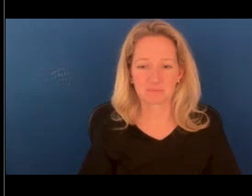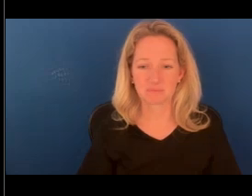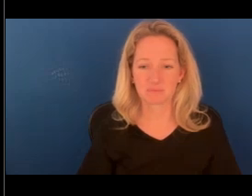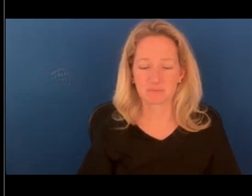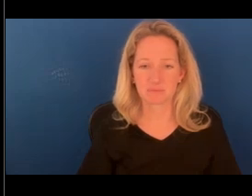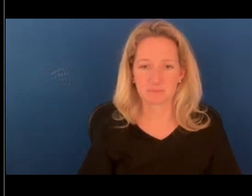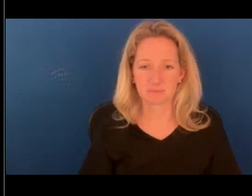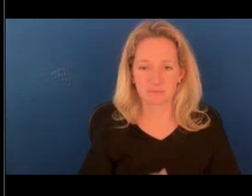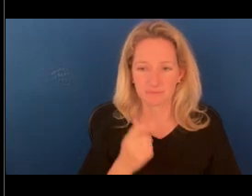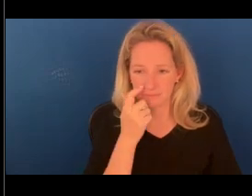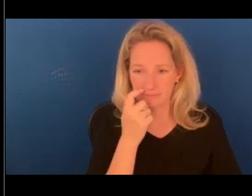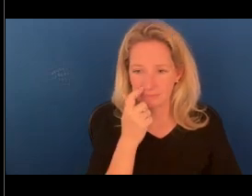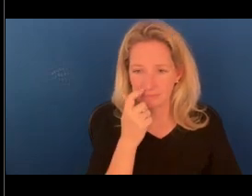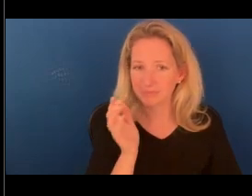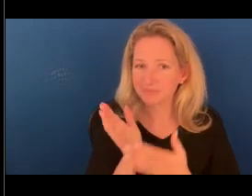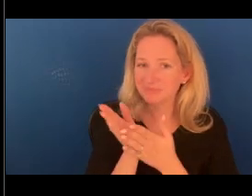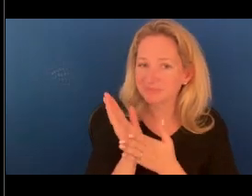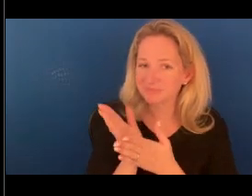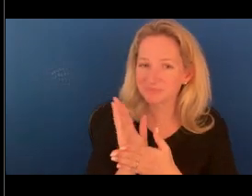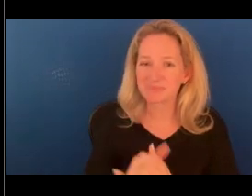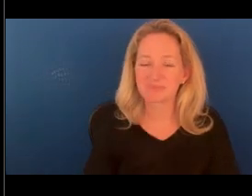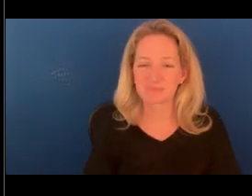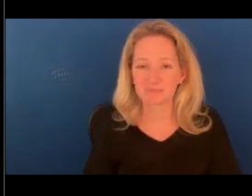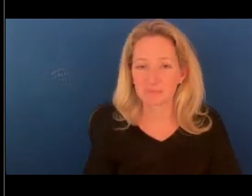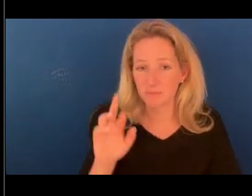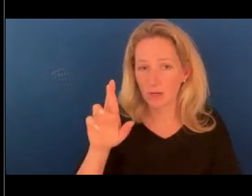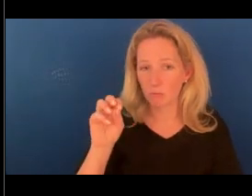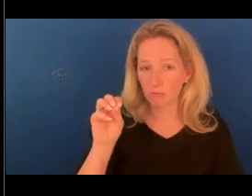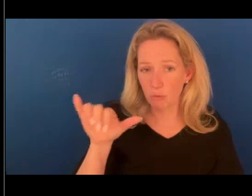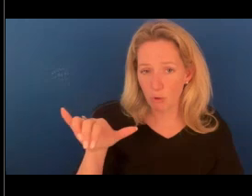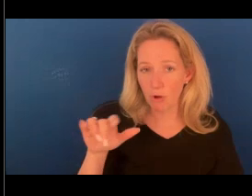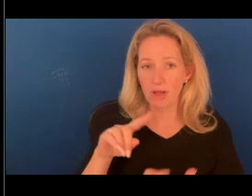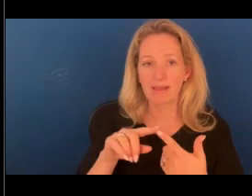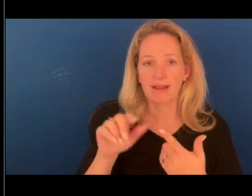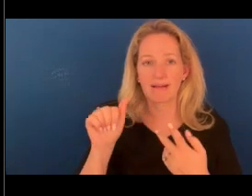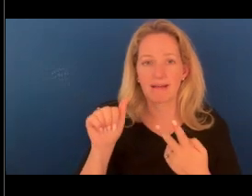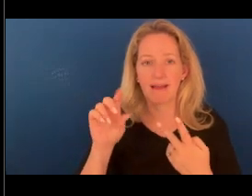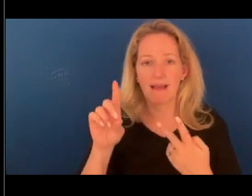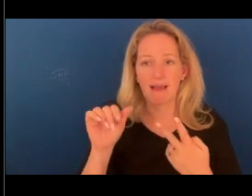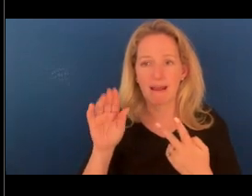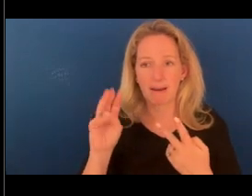All right, I saw Roy and then Adam.